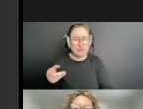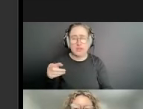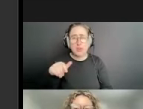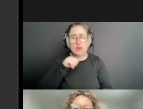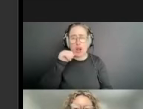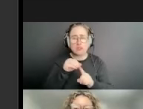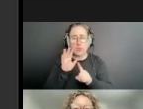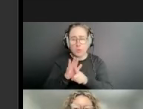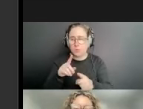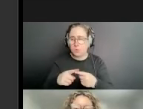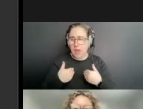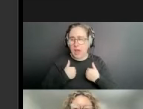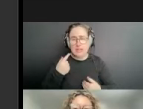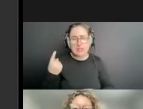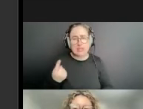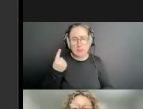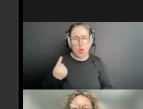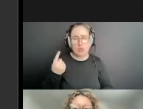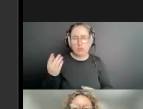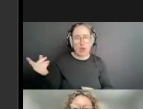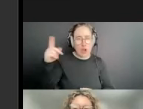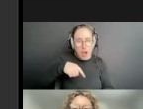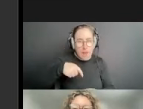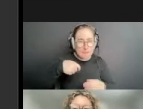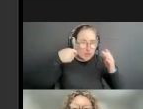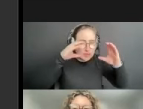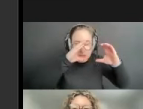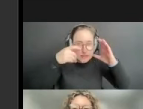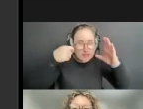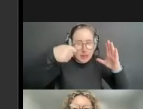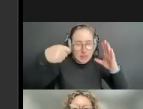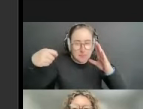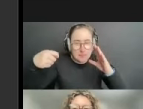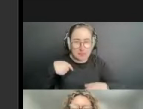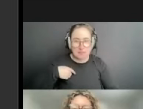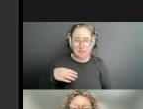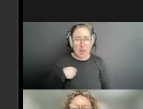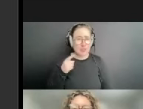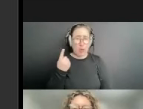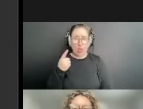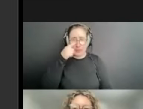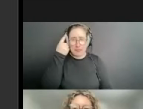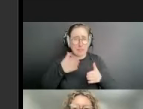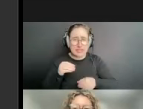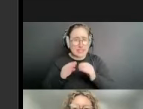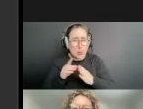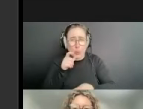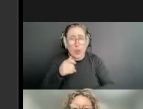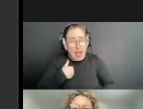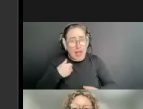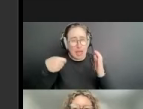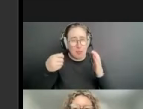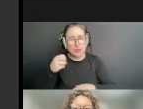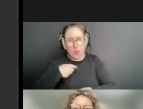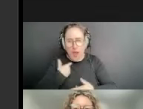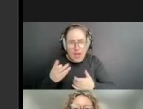exposed to having someone come and film them. So I was the only brother in town that had a camera, and I did that. But at the same time, I was working